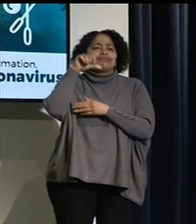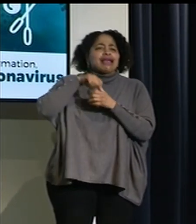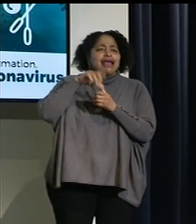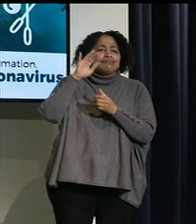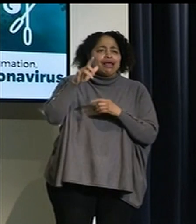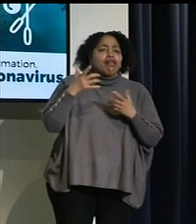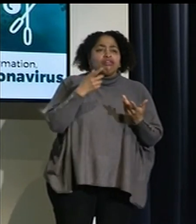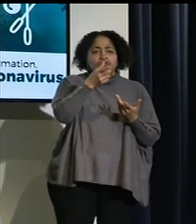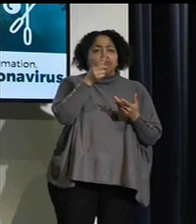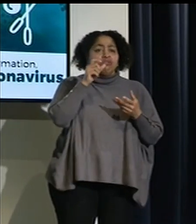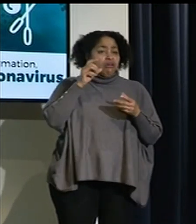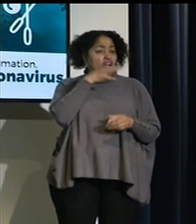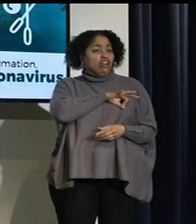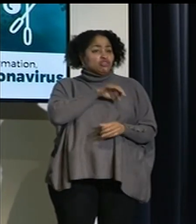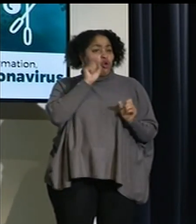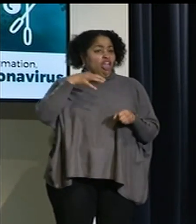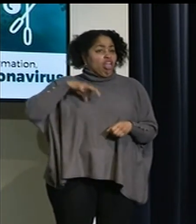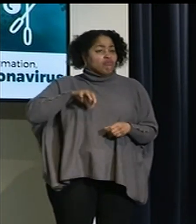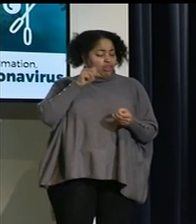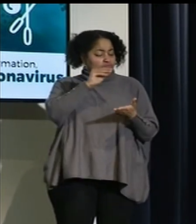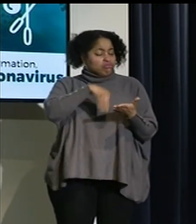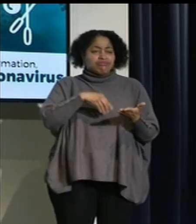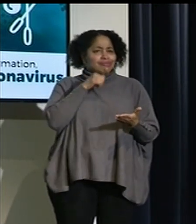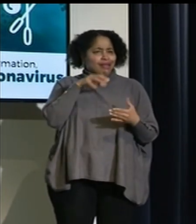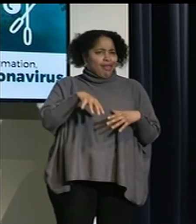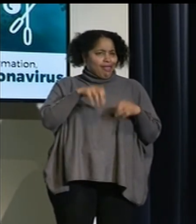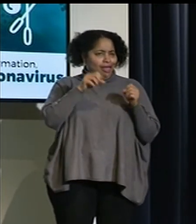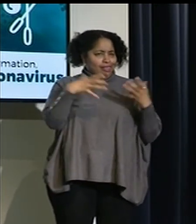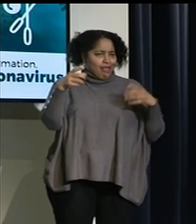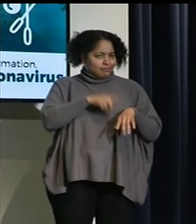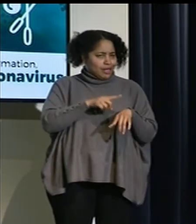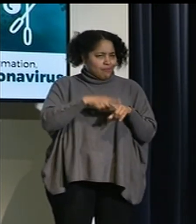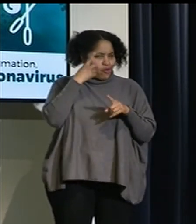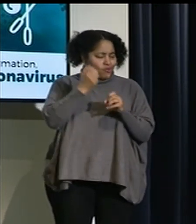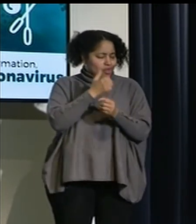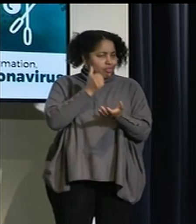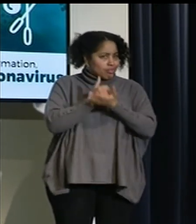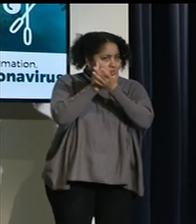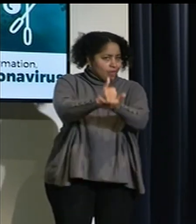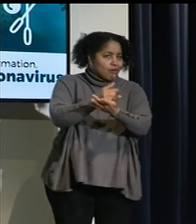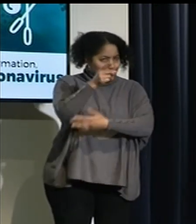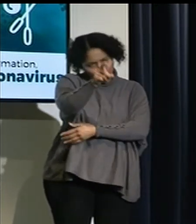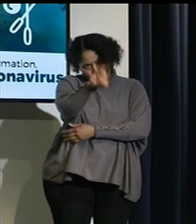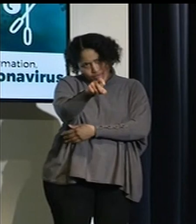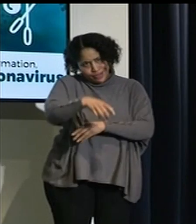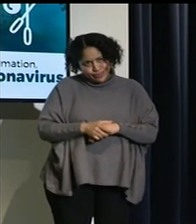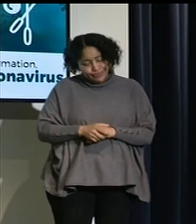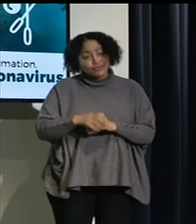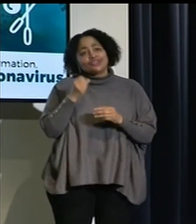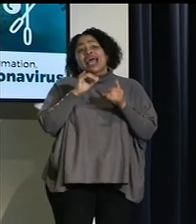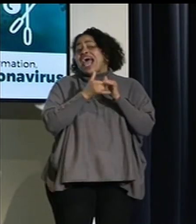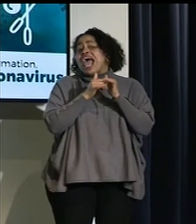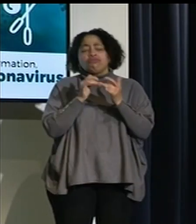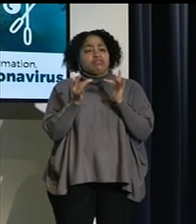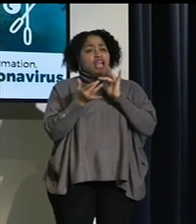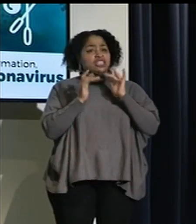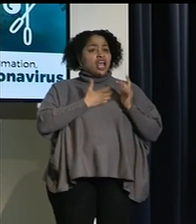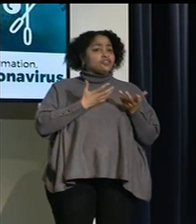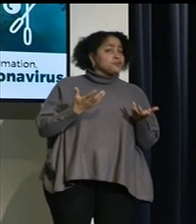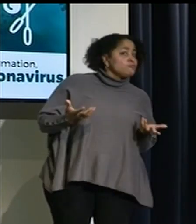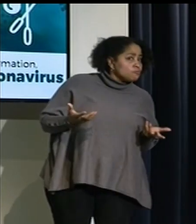you are categorically eligible. So it won't take you a lot of time to get the assistance that you need. So how do you get a hold of